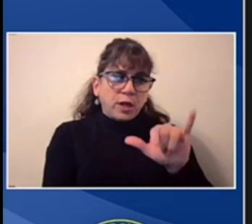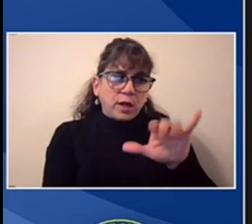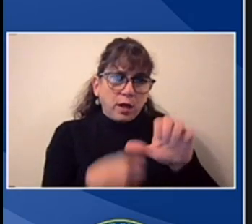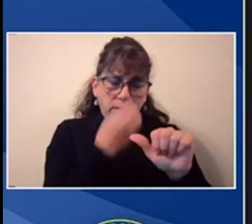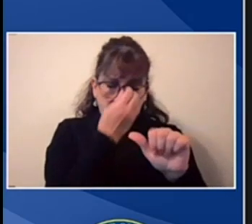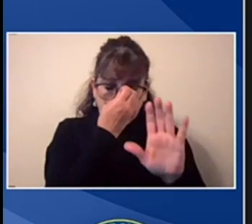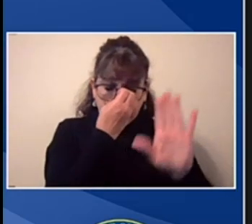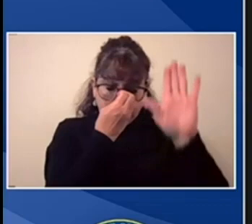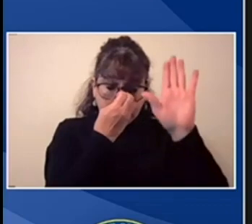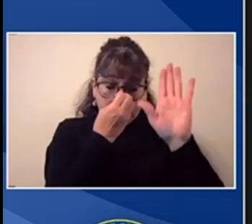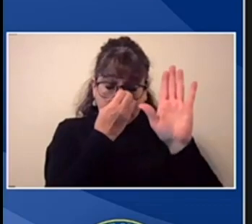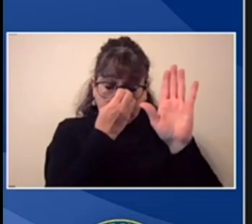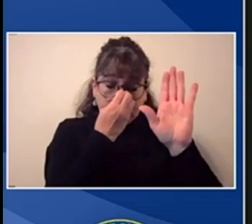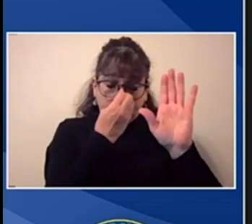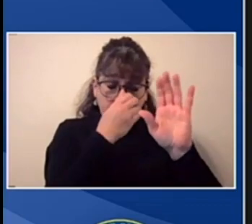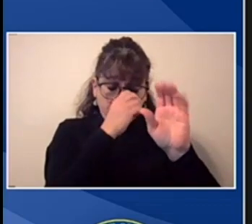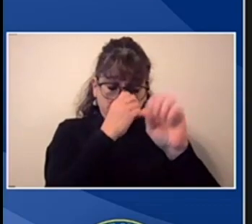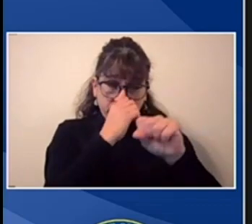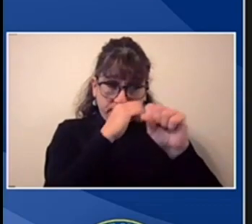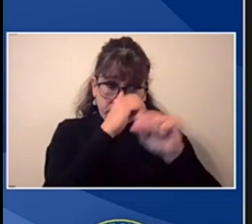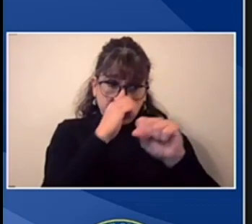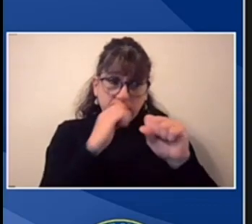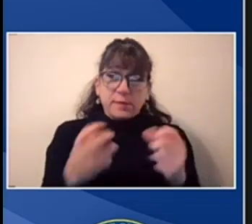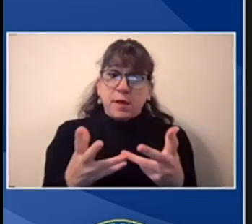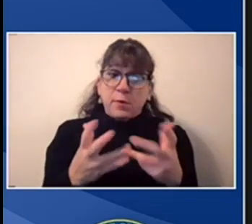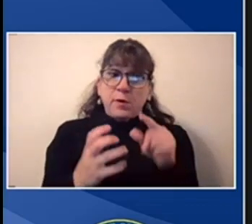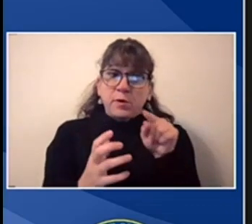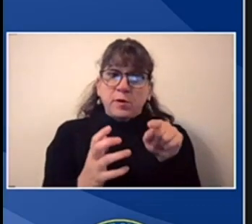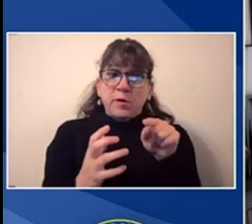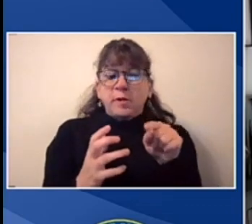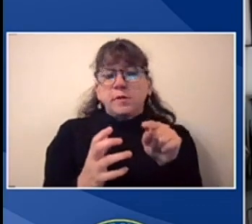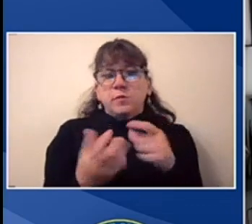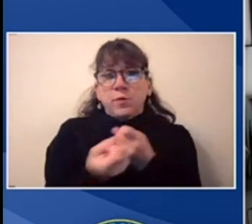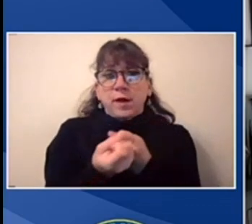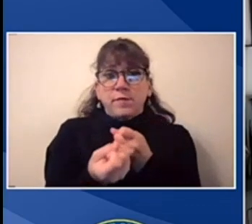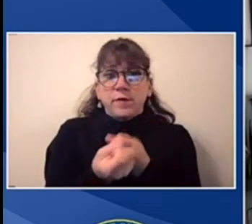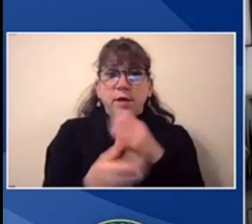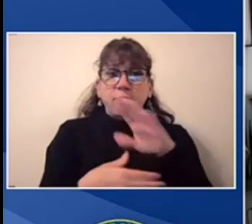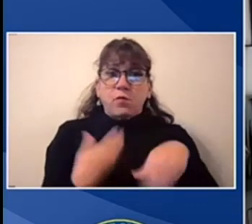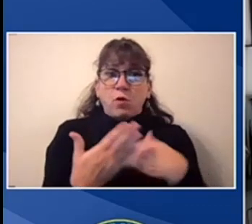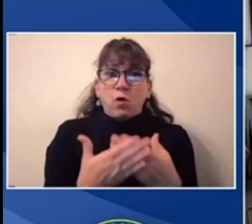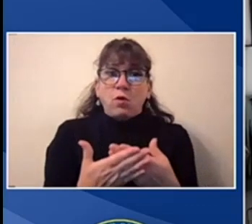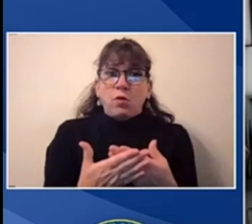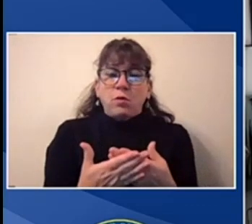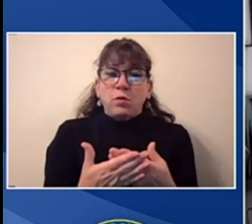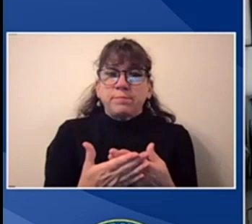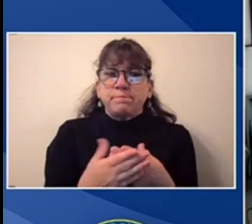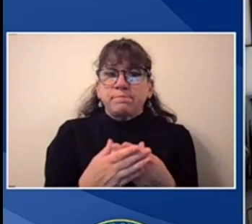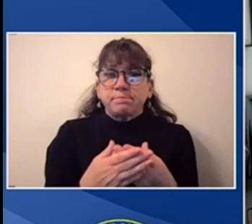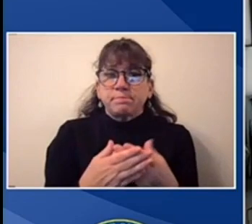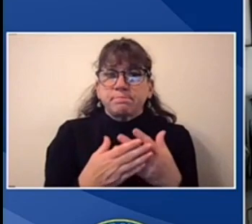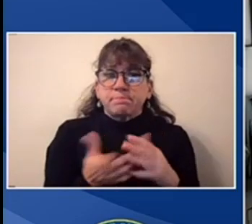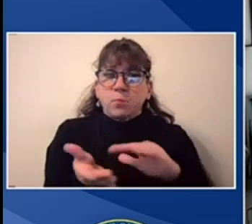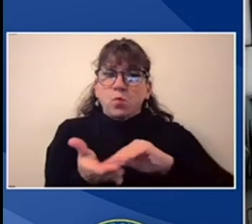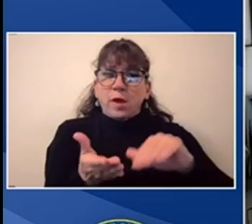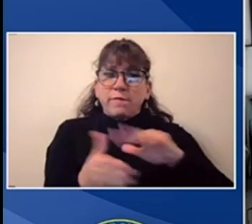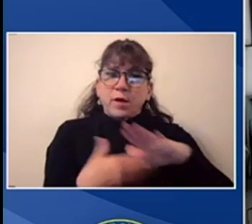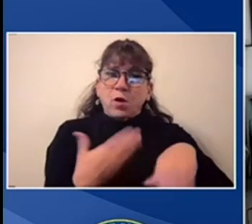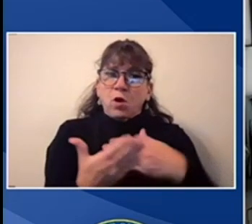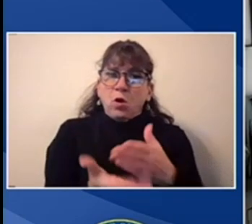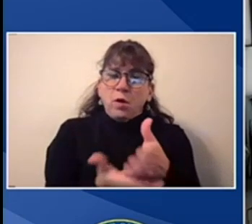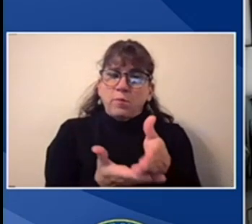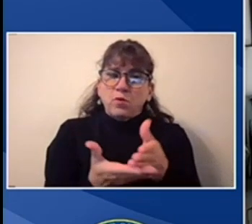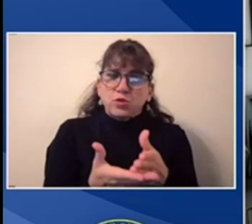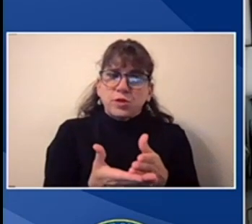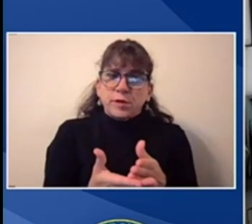Yes, ma'am. I just want to, in this respect, advocate for all, waiving all portion of the